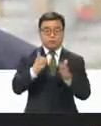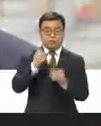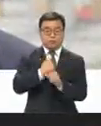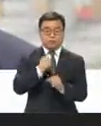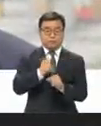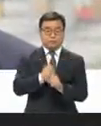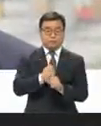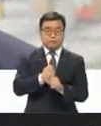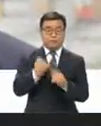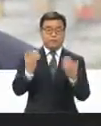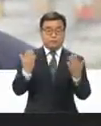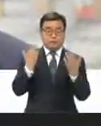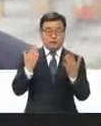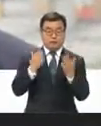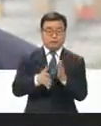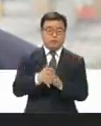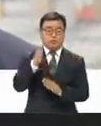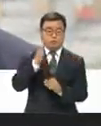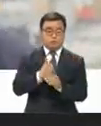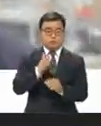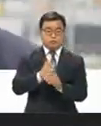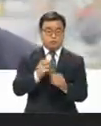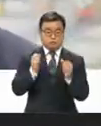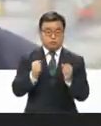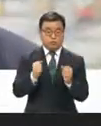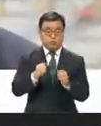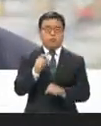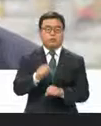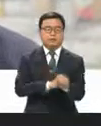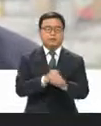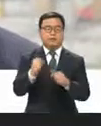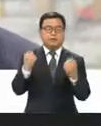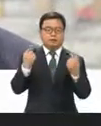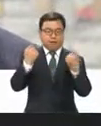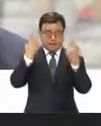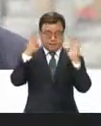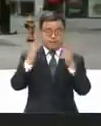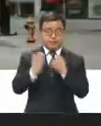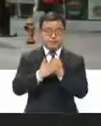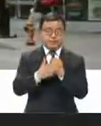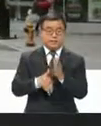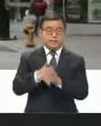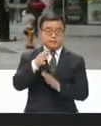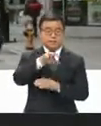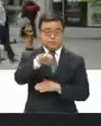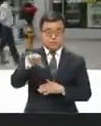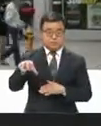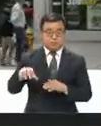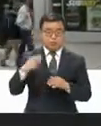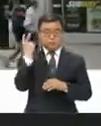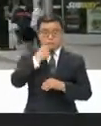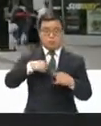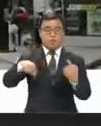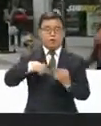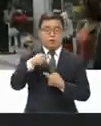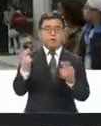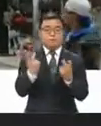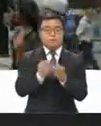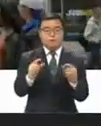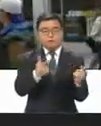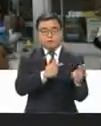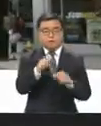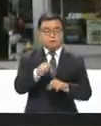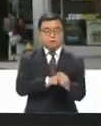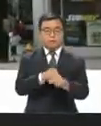unique university which is situated in a very urban city core. So because of that, it's uniquely situated to